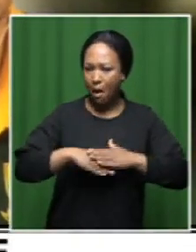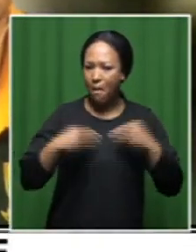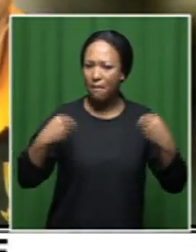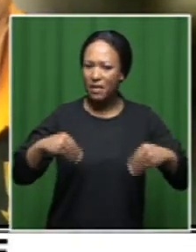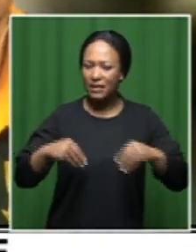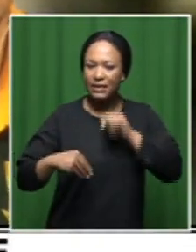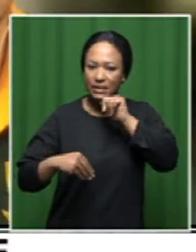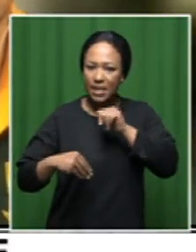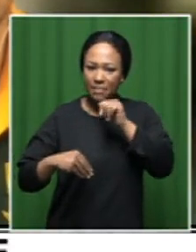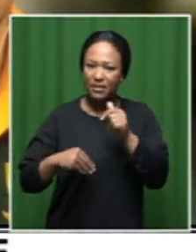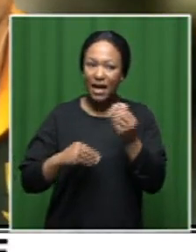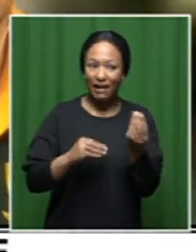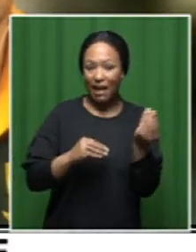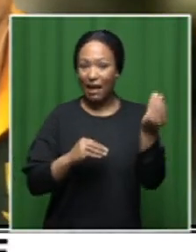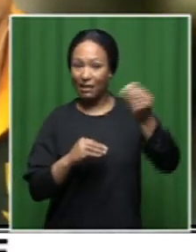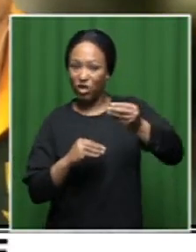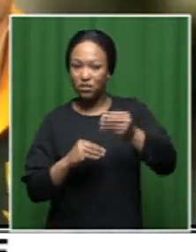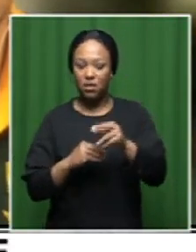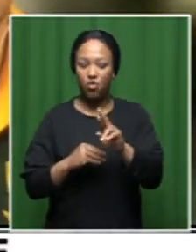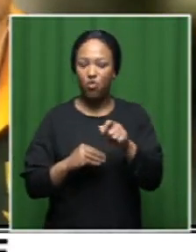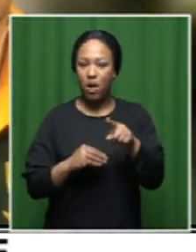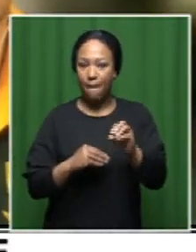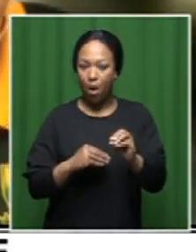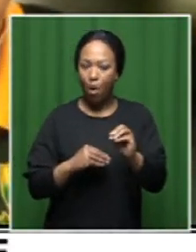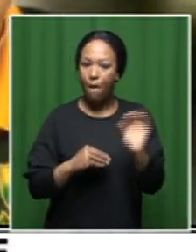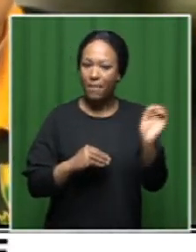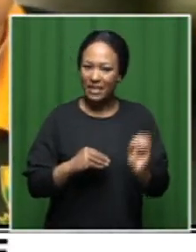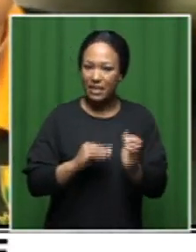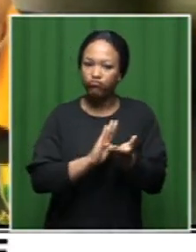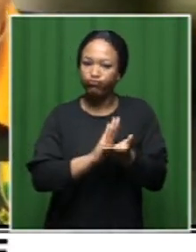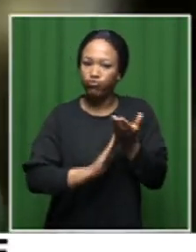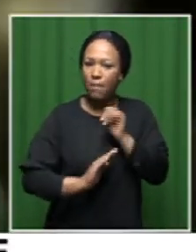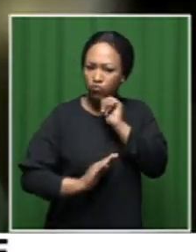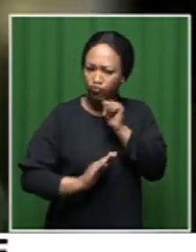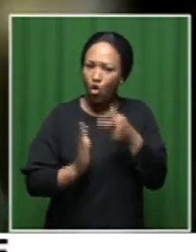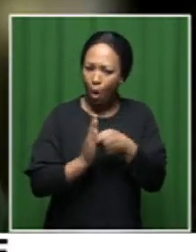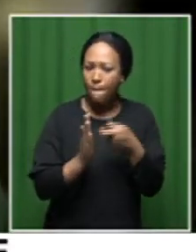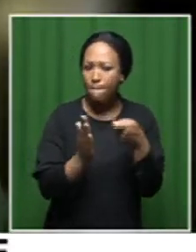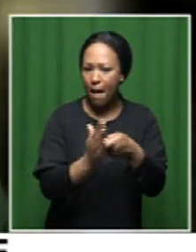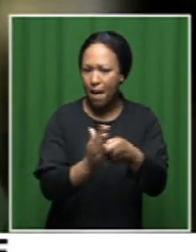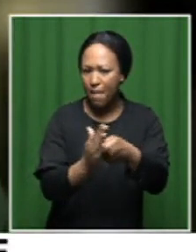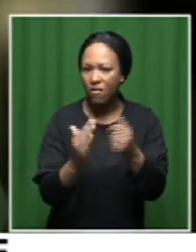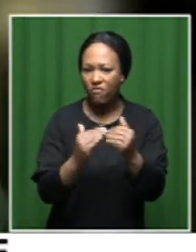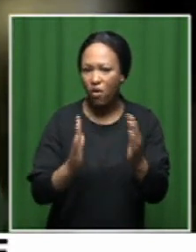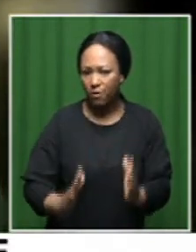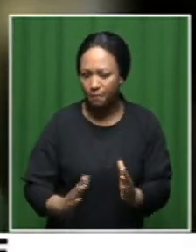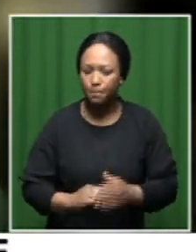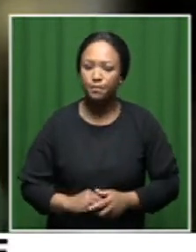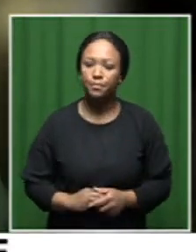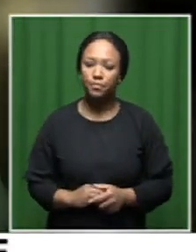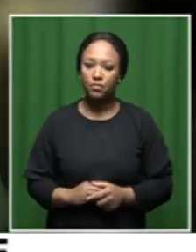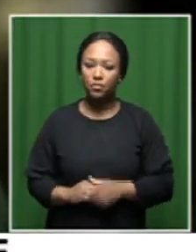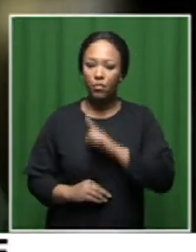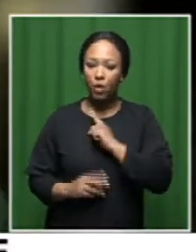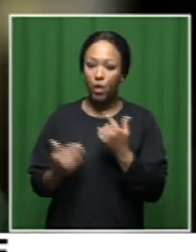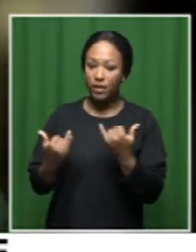despite an increase in South Africa's repo rate. Good morning, Lebo. We're certainly seeing a prolonged buyer's